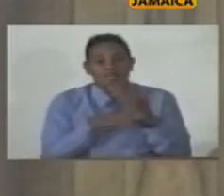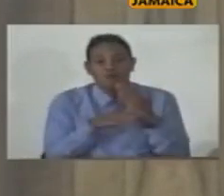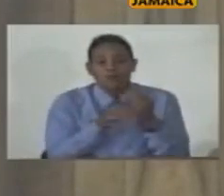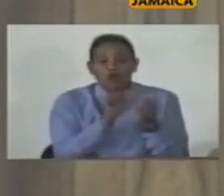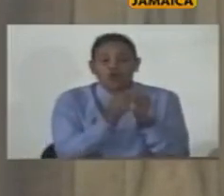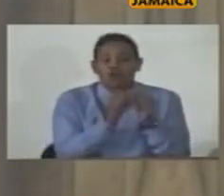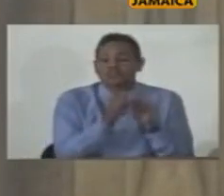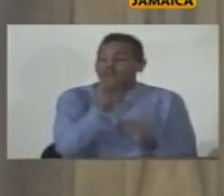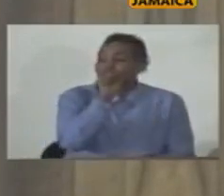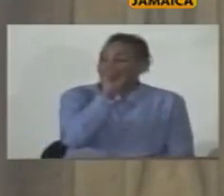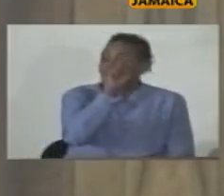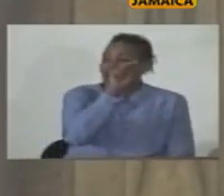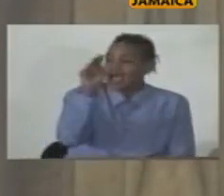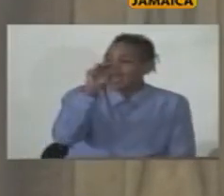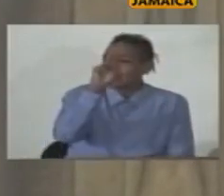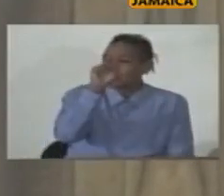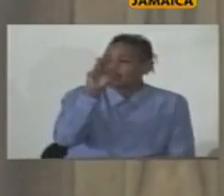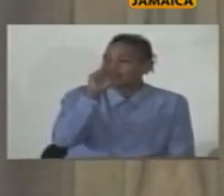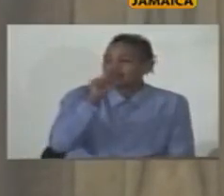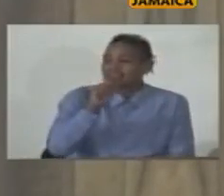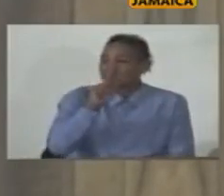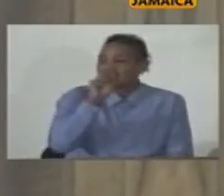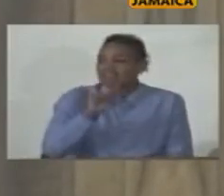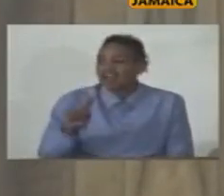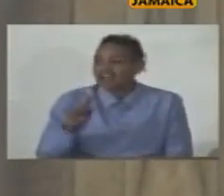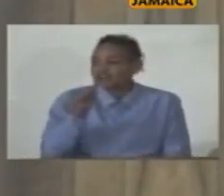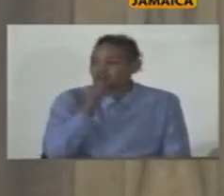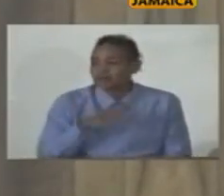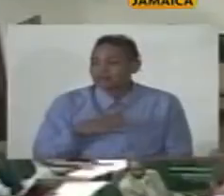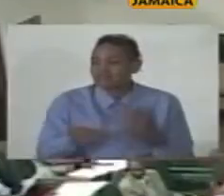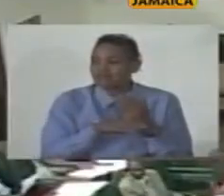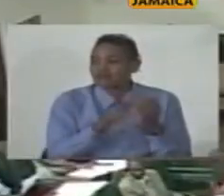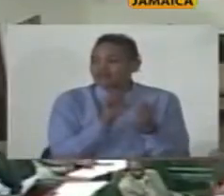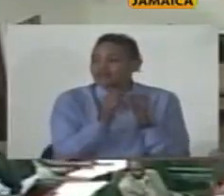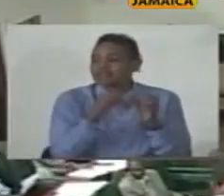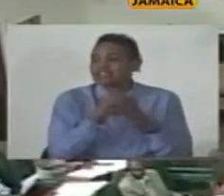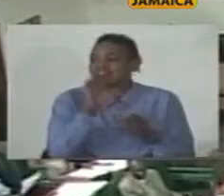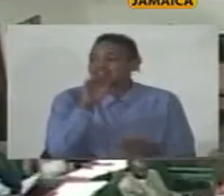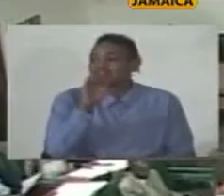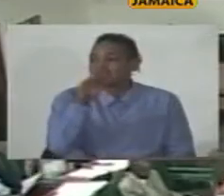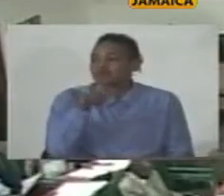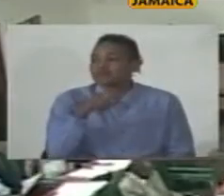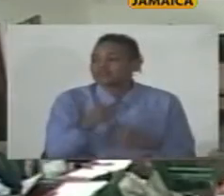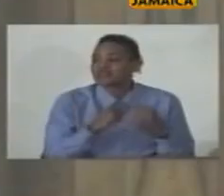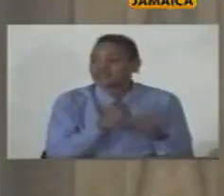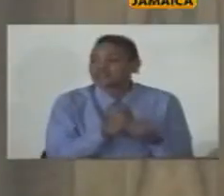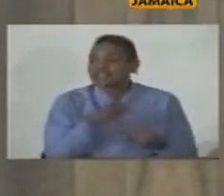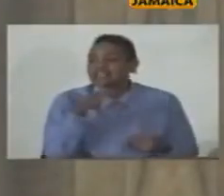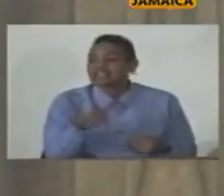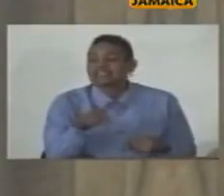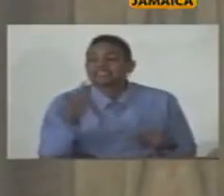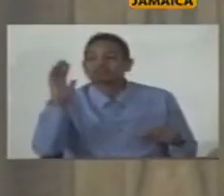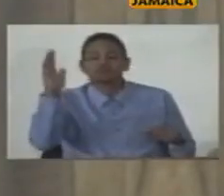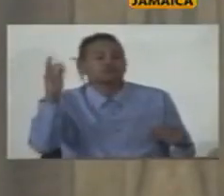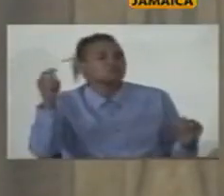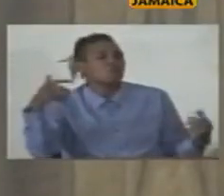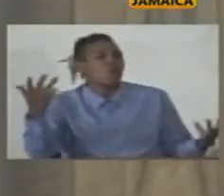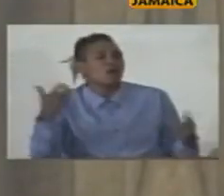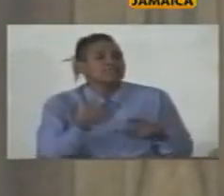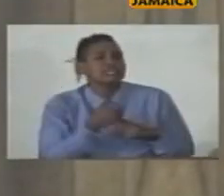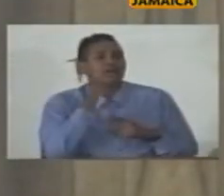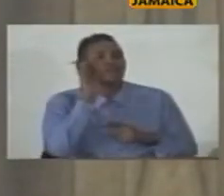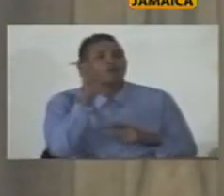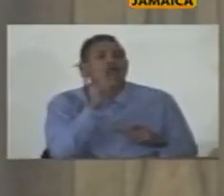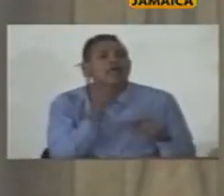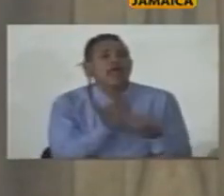Anne-Marie Vaz Women's Football League in February of this year. This, Mr. Speaker, will be an